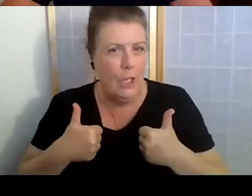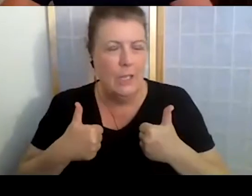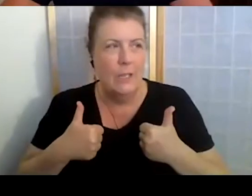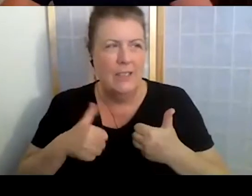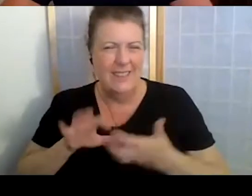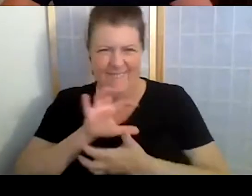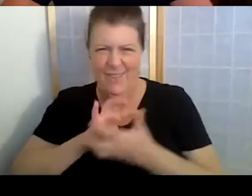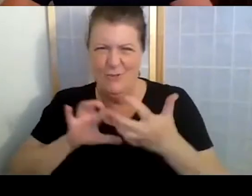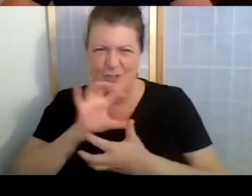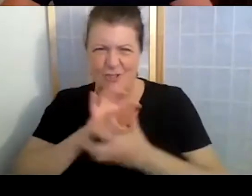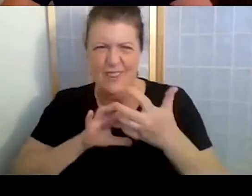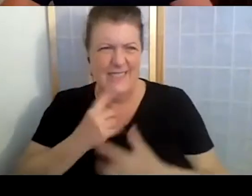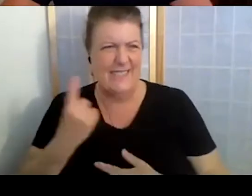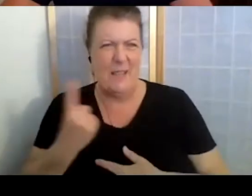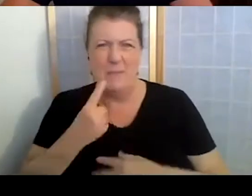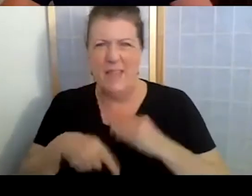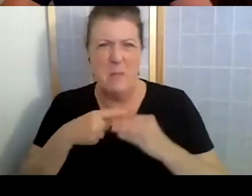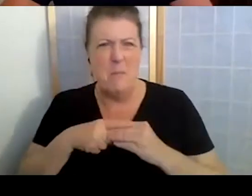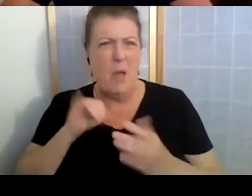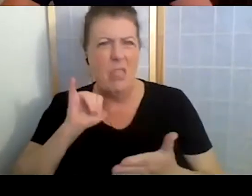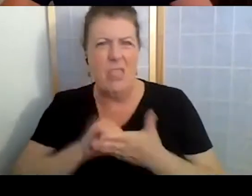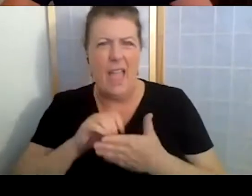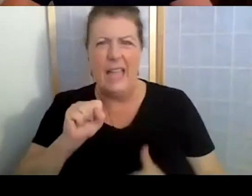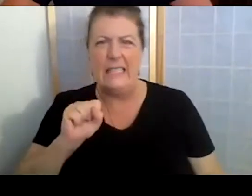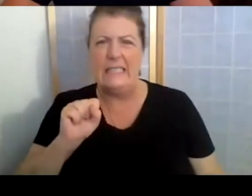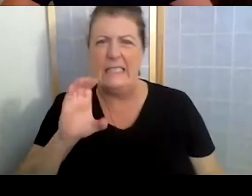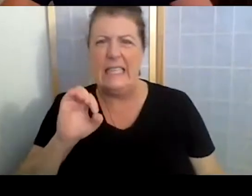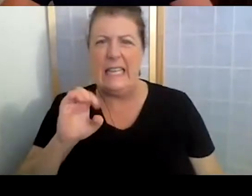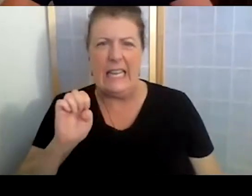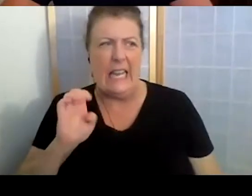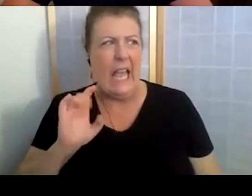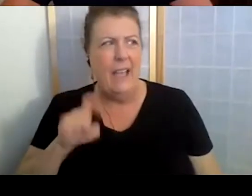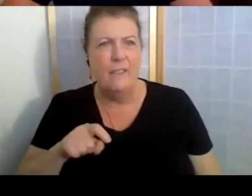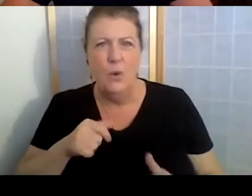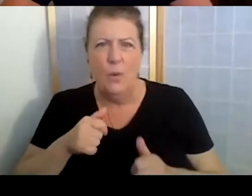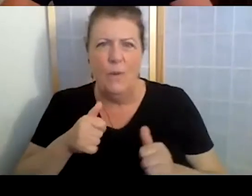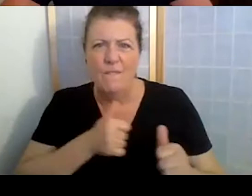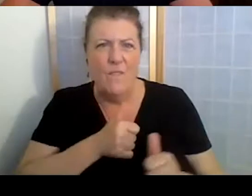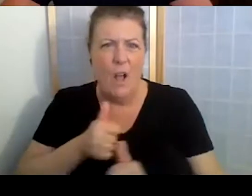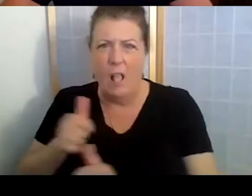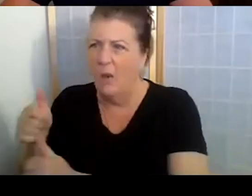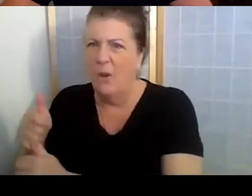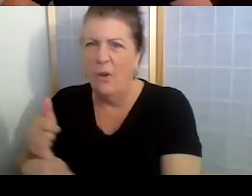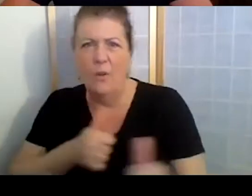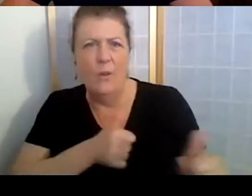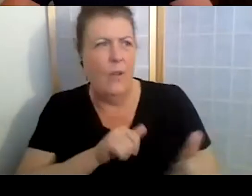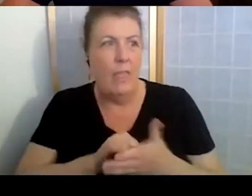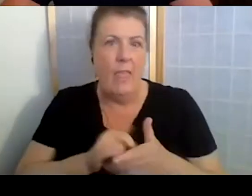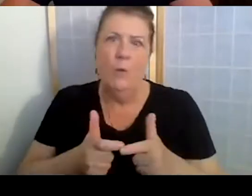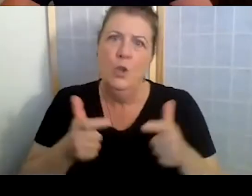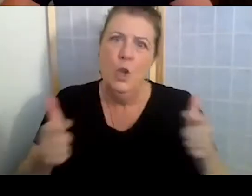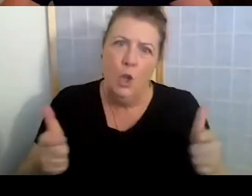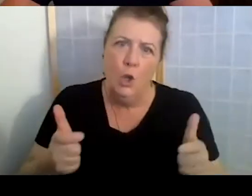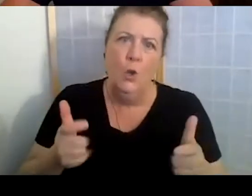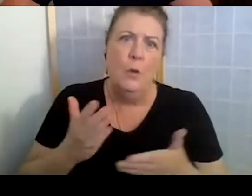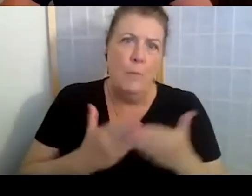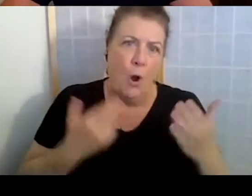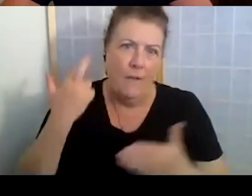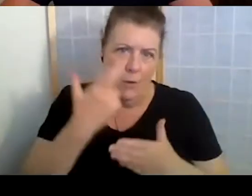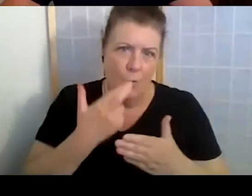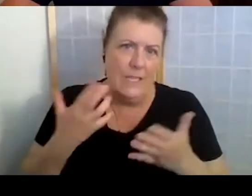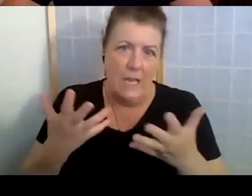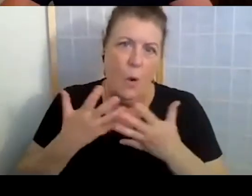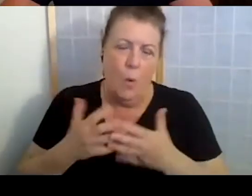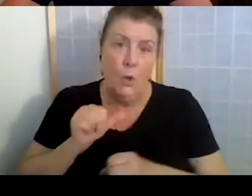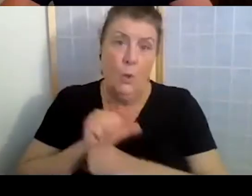particular scene. And so I just need to follow that. And I think that was, you know, that was a huge part of the reason why I wanted to work with Damon in the first place. And one of the reasons that I'm